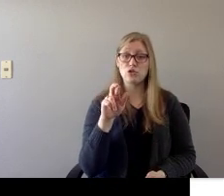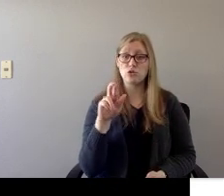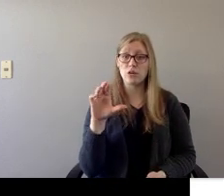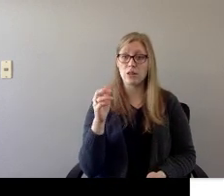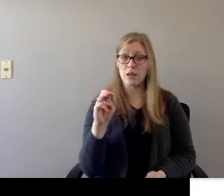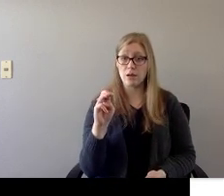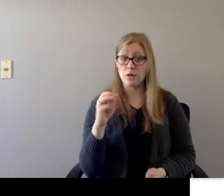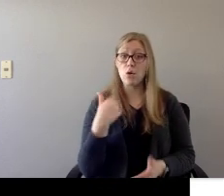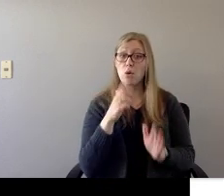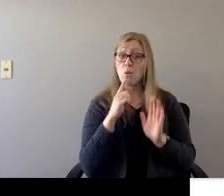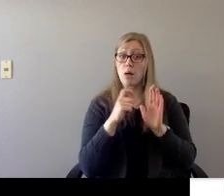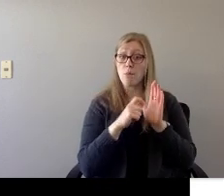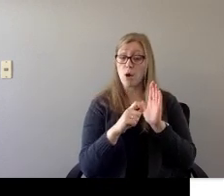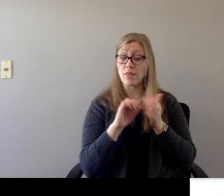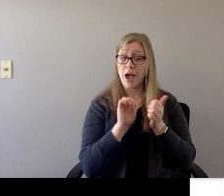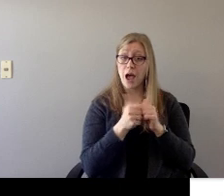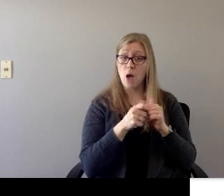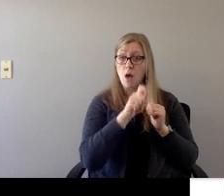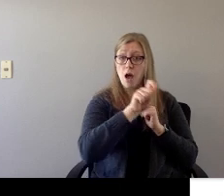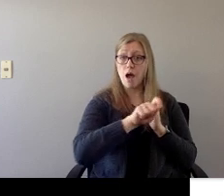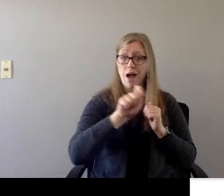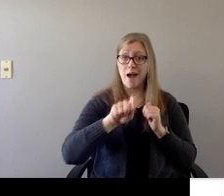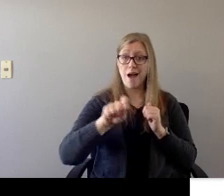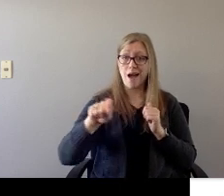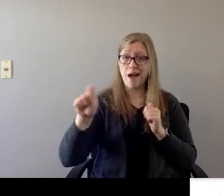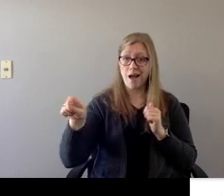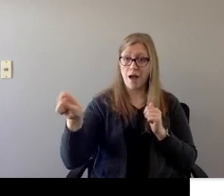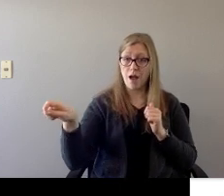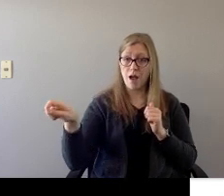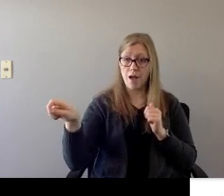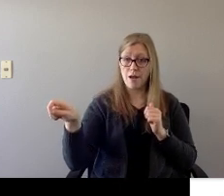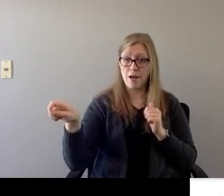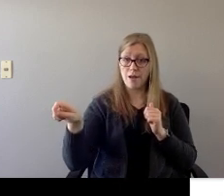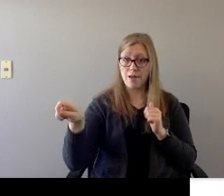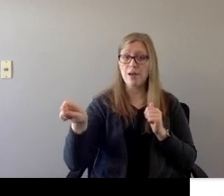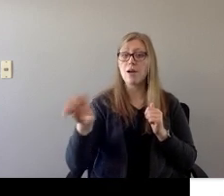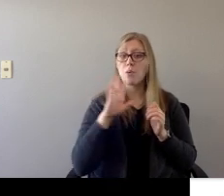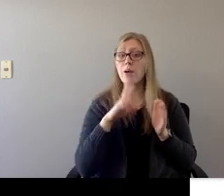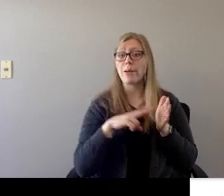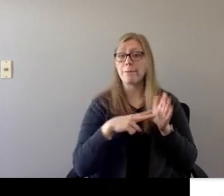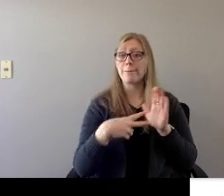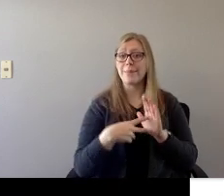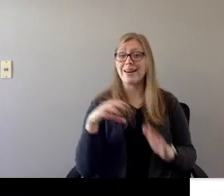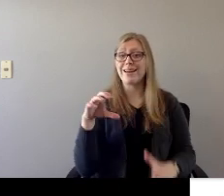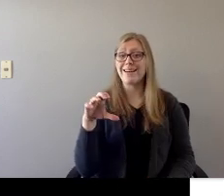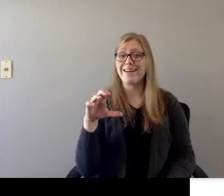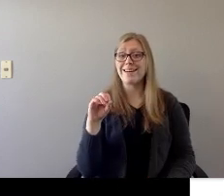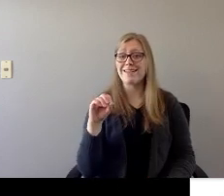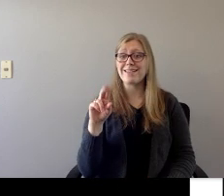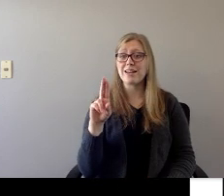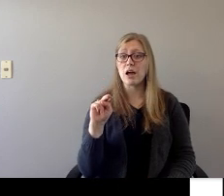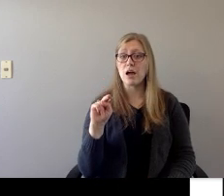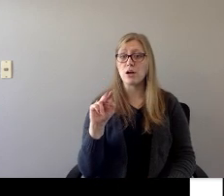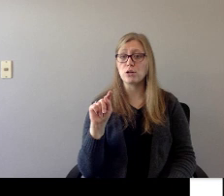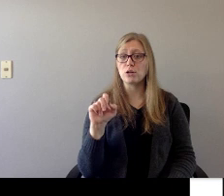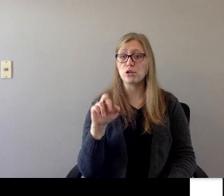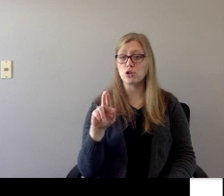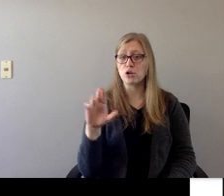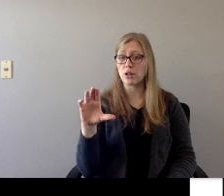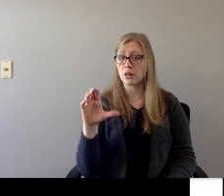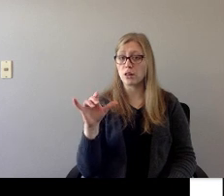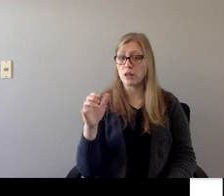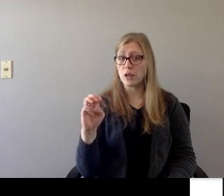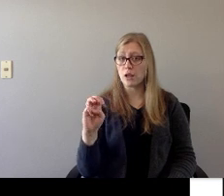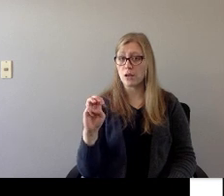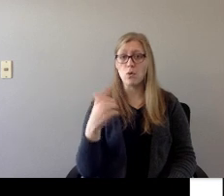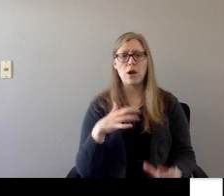squiggly underline, and that's how we know that that's the counterclaim. So we're going to go back to the very beginning of this article,